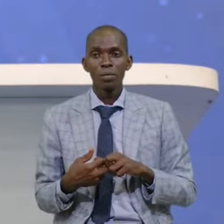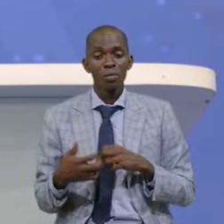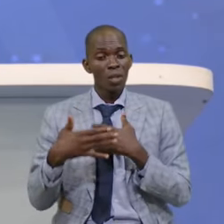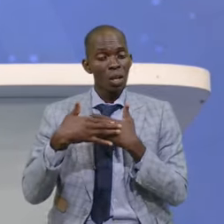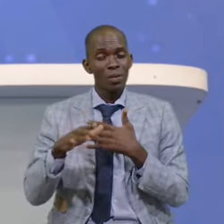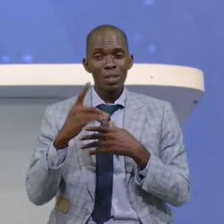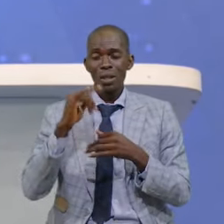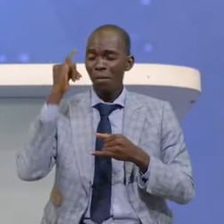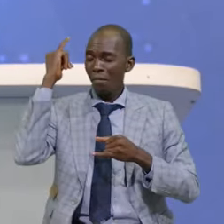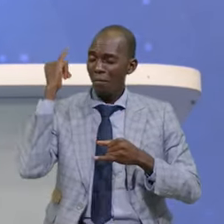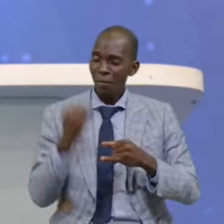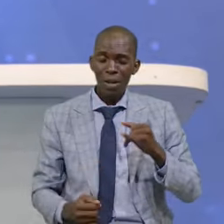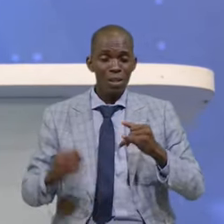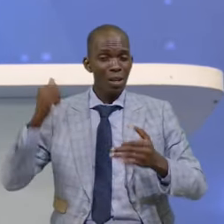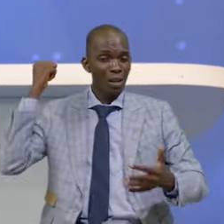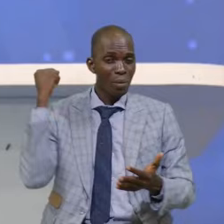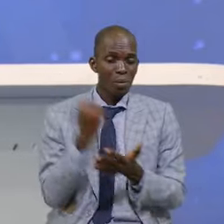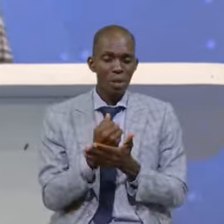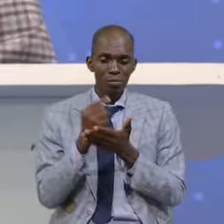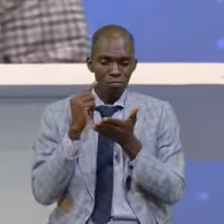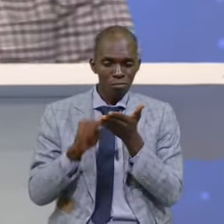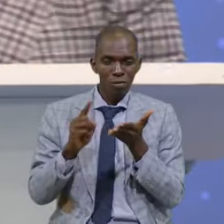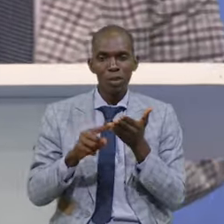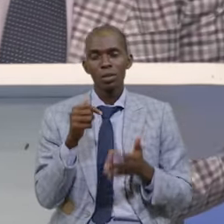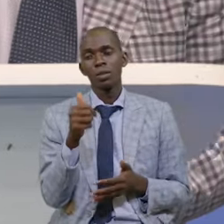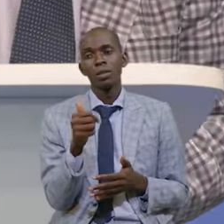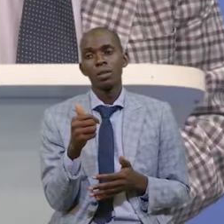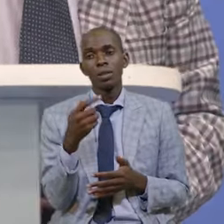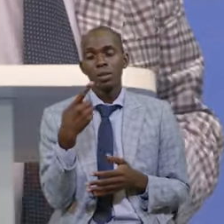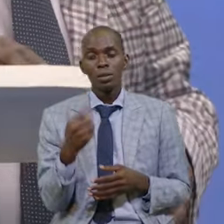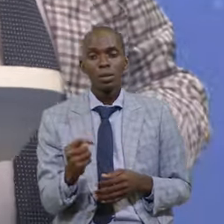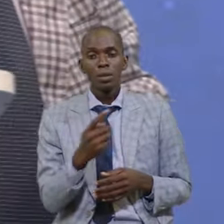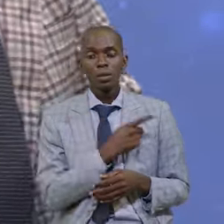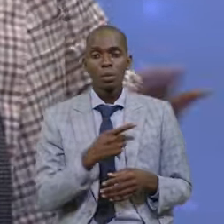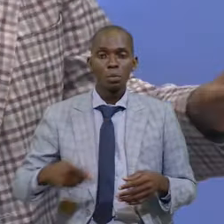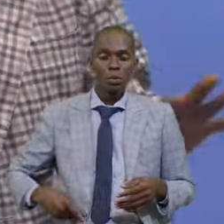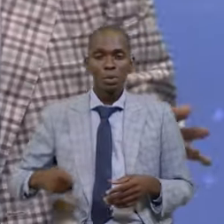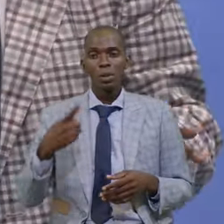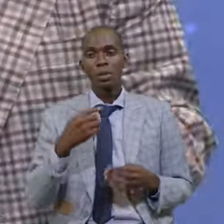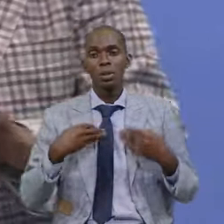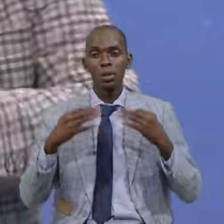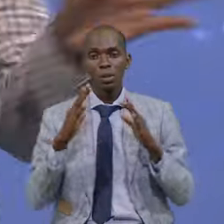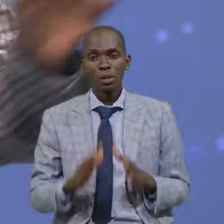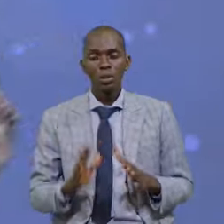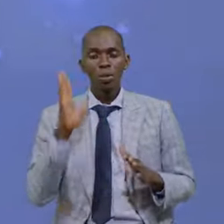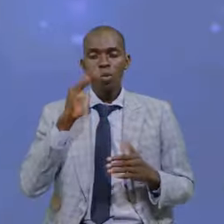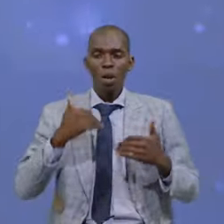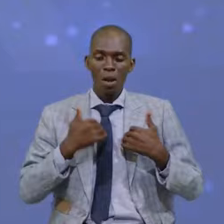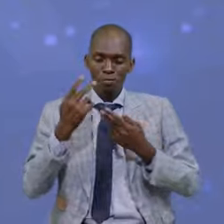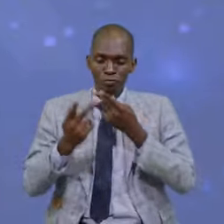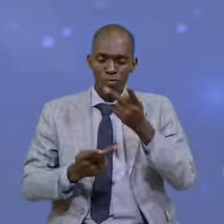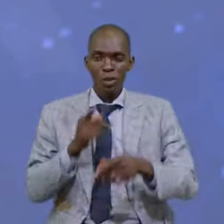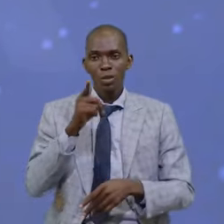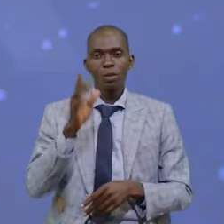final amen checkup, the prince, the healer, would have visited you and would have done